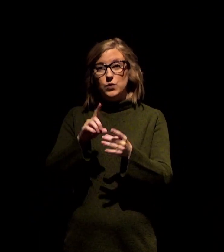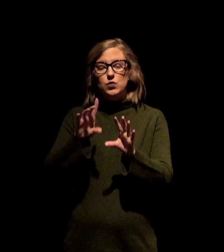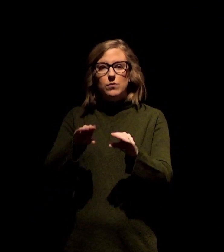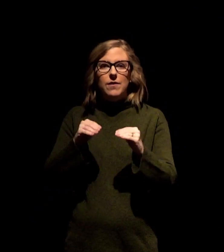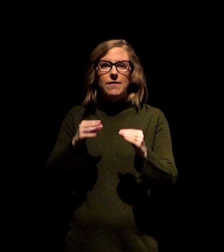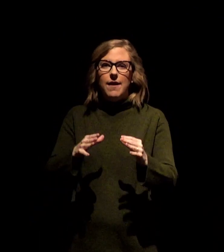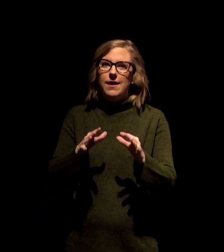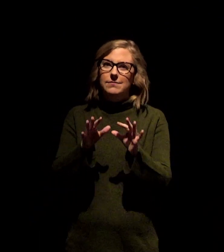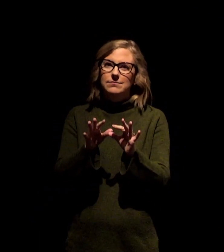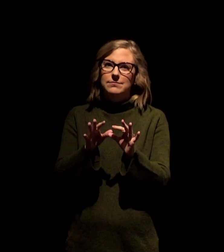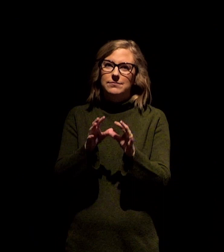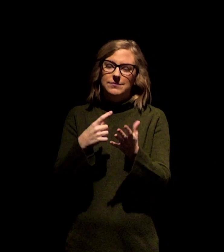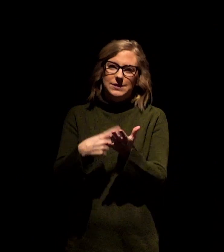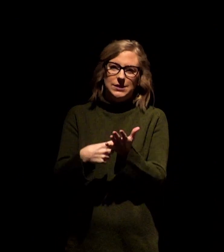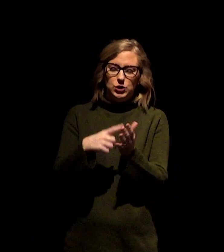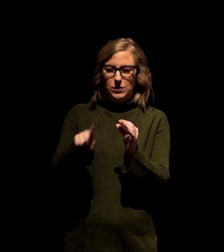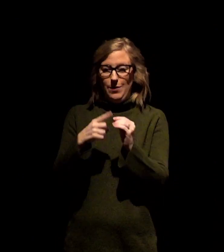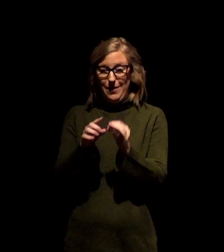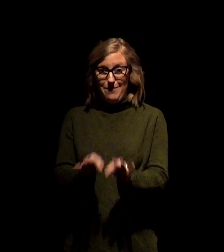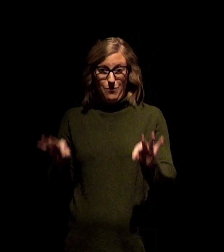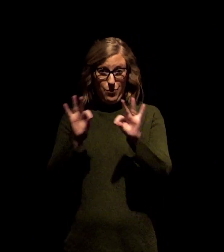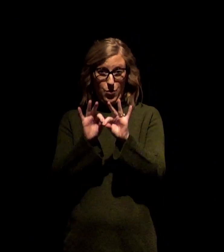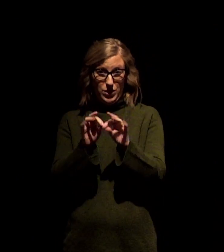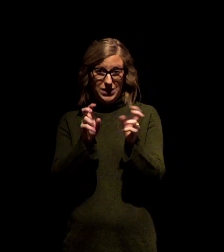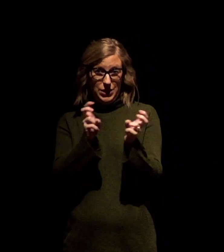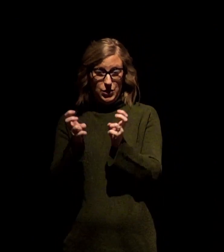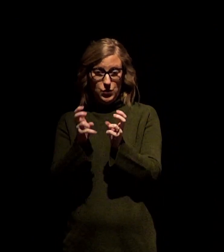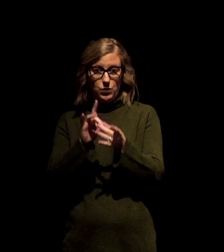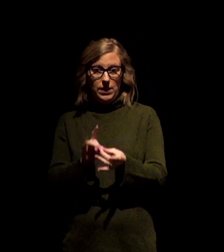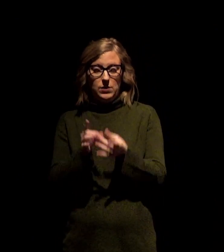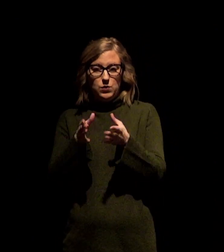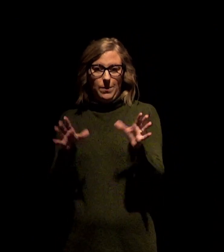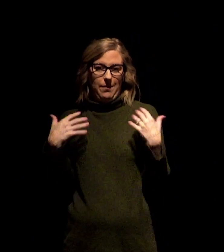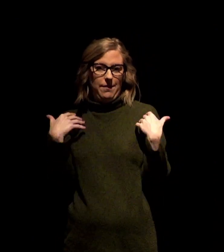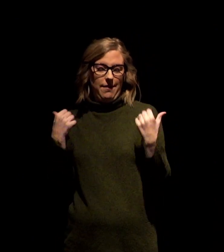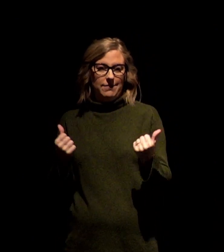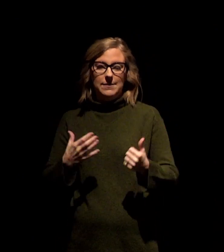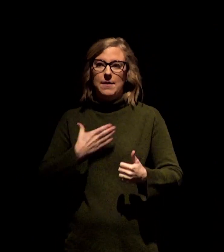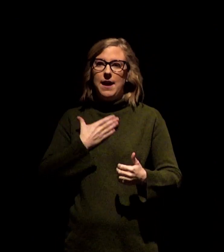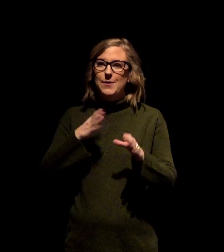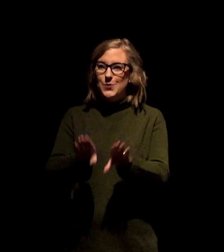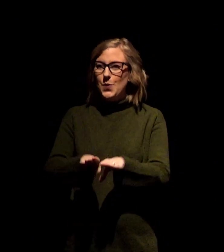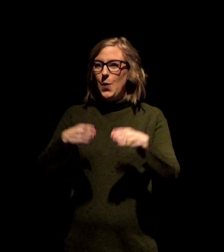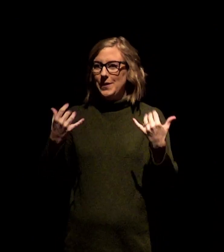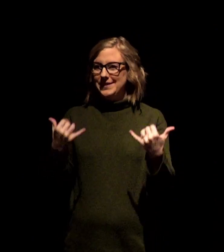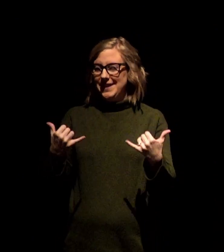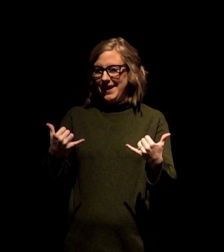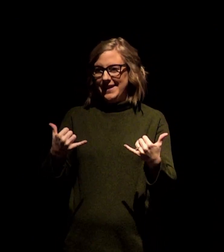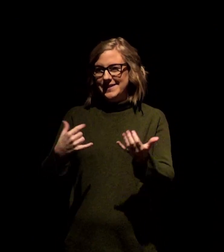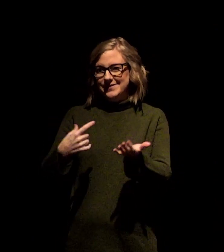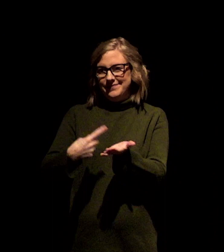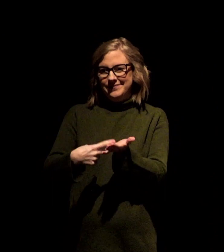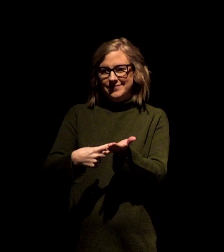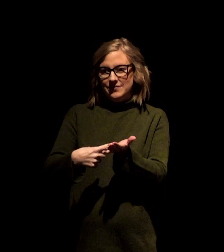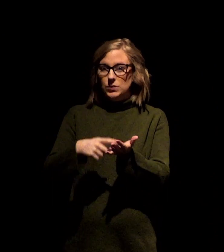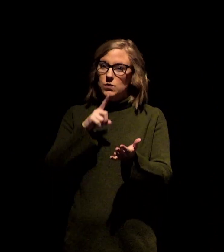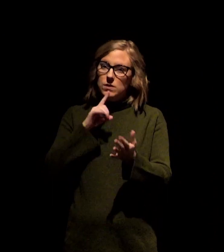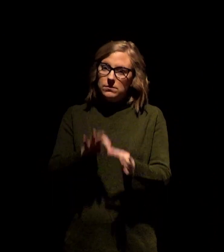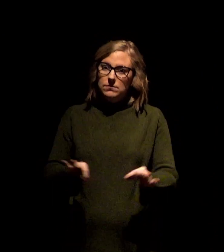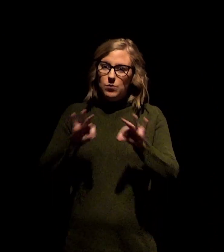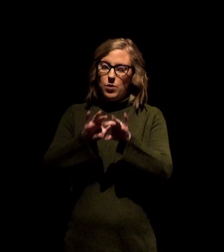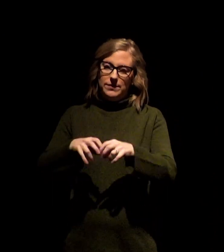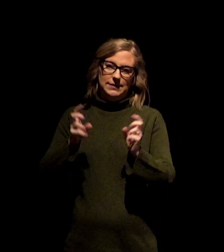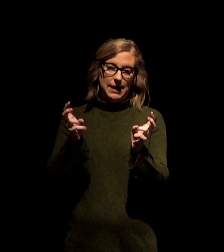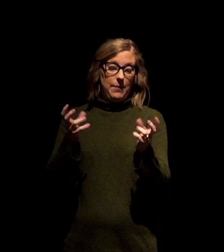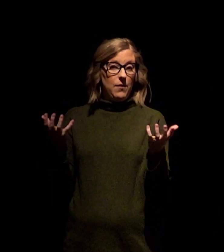issues in public health. It is my pleasure to open this roundtable, which has the timely topic of advancing mental health